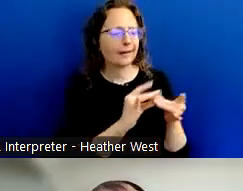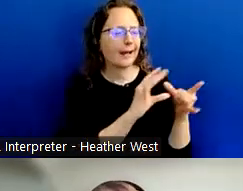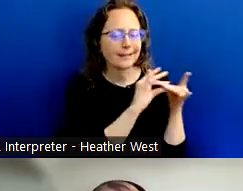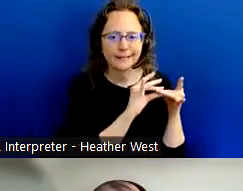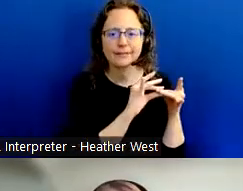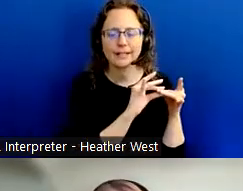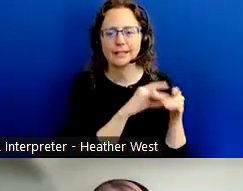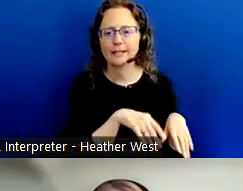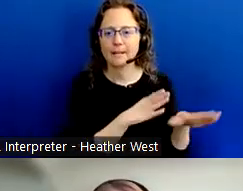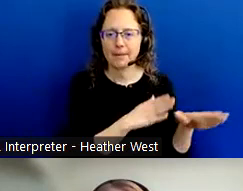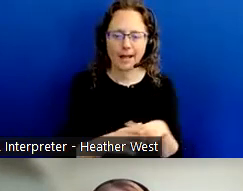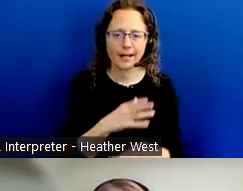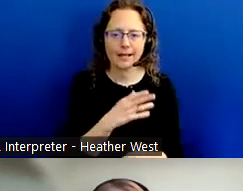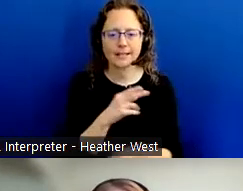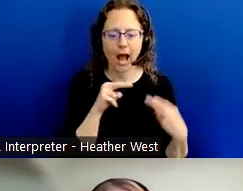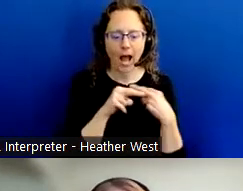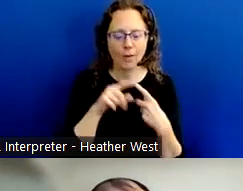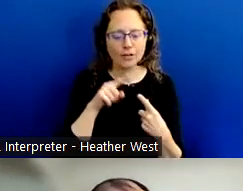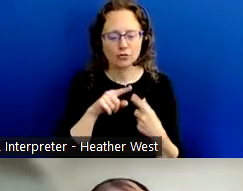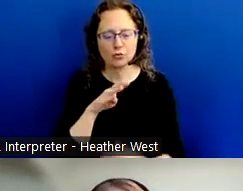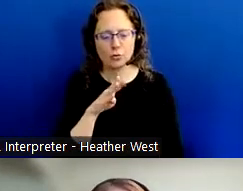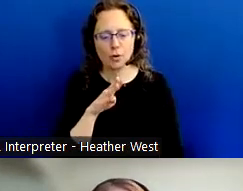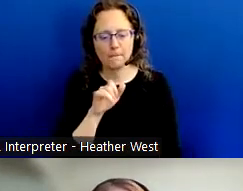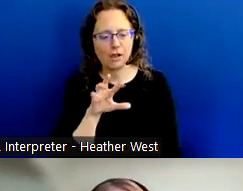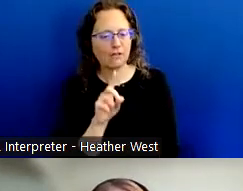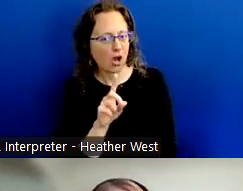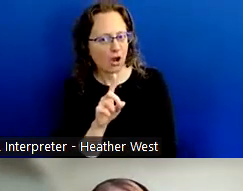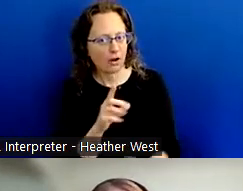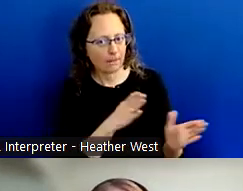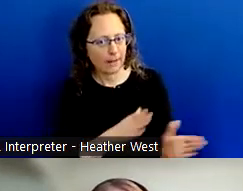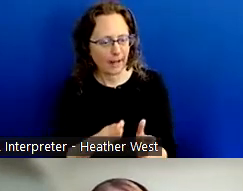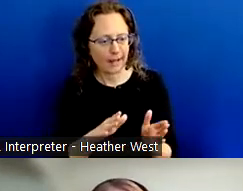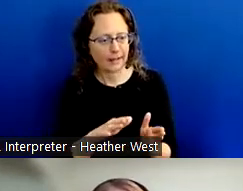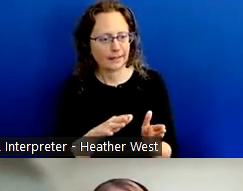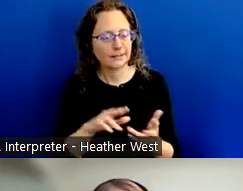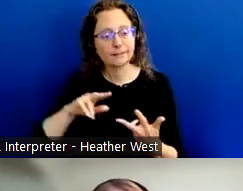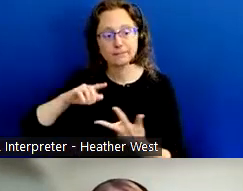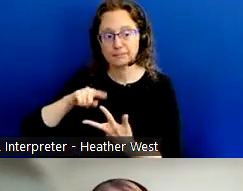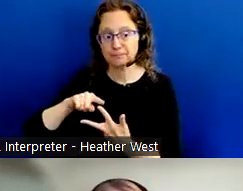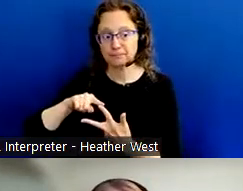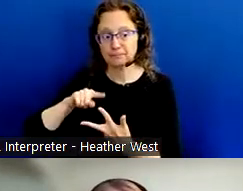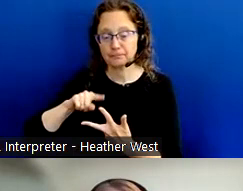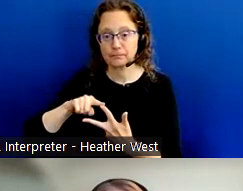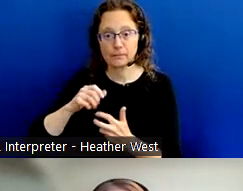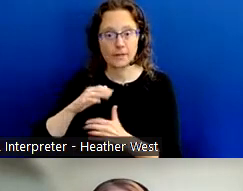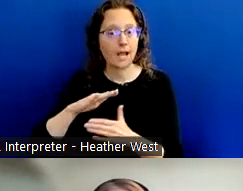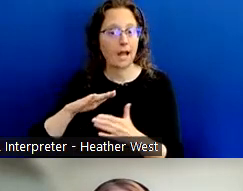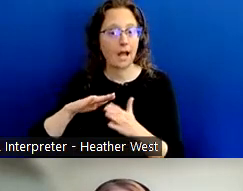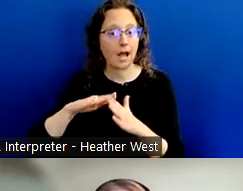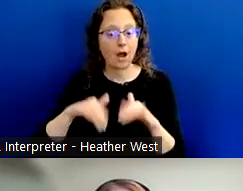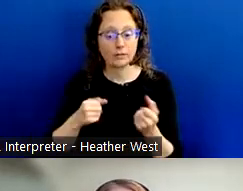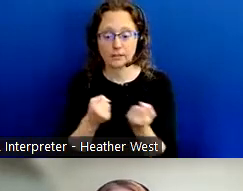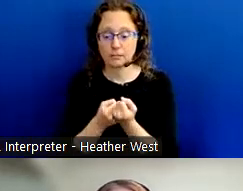boulevard plans. And within this second bucket, housing supportive infrastructure, you can see projects